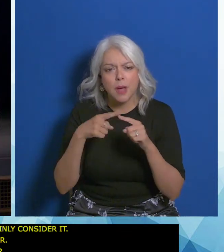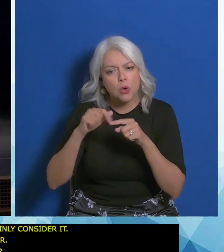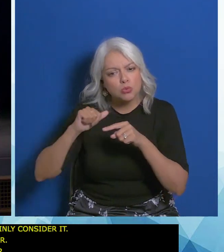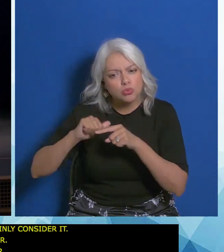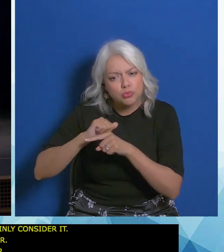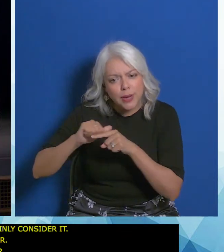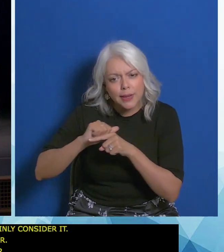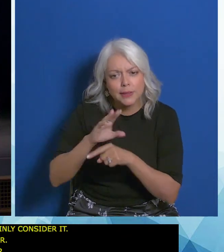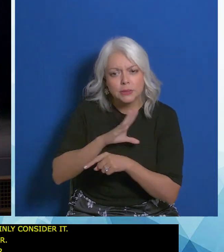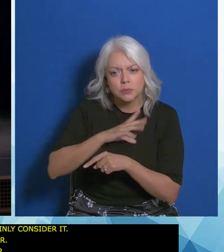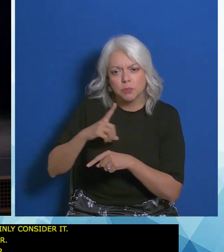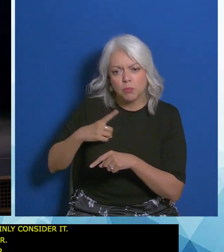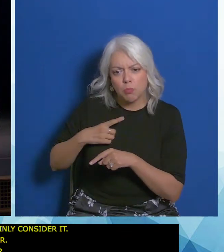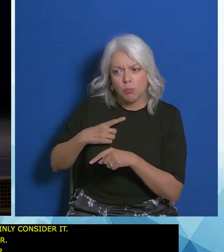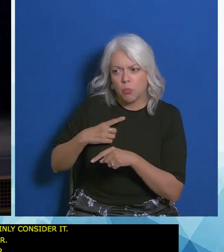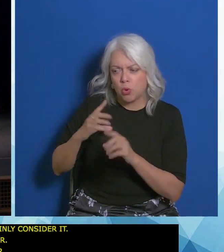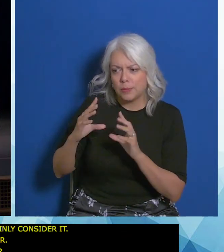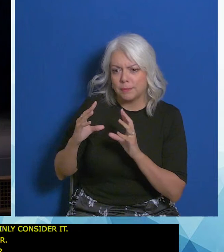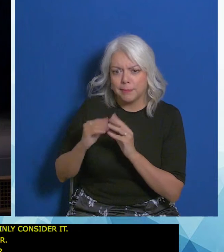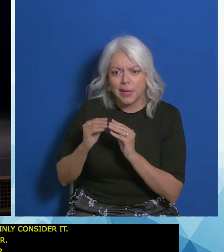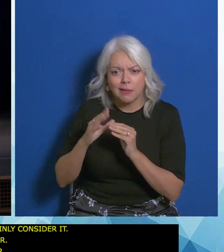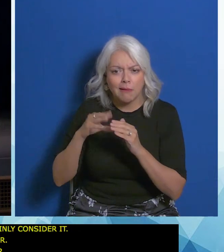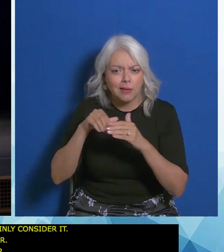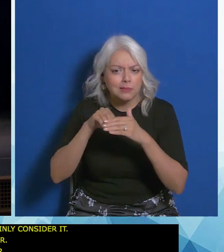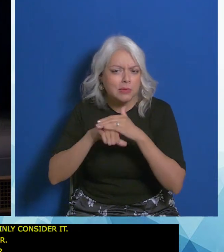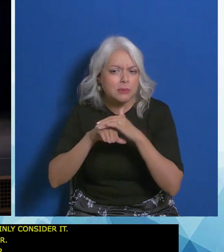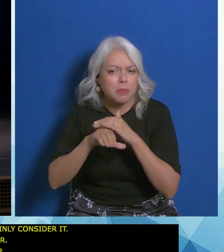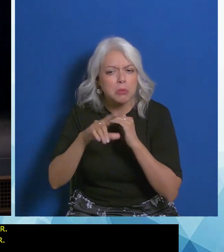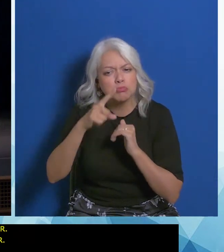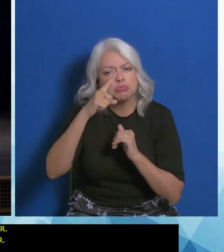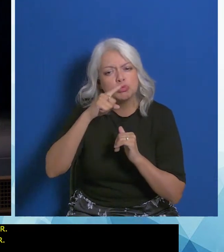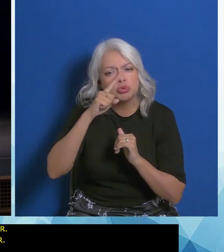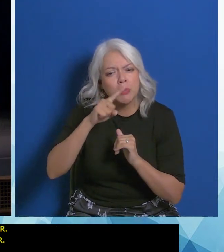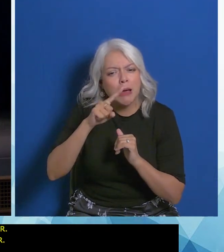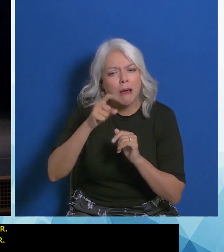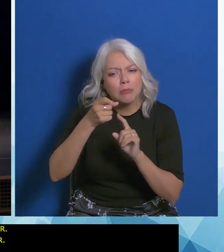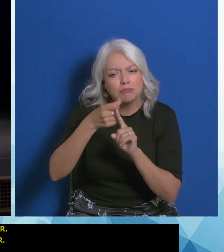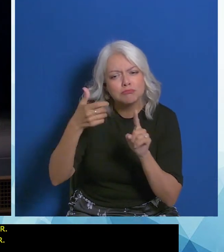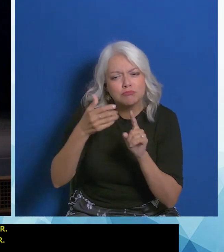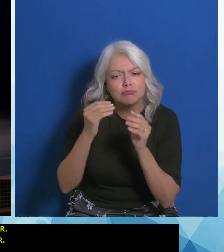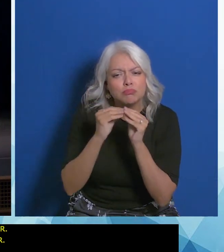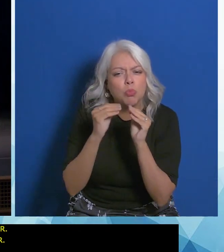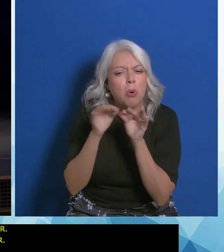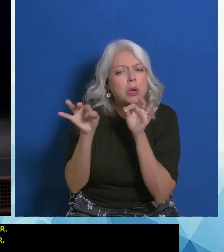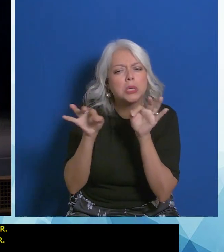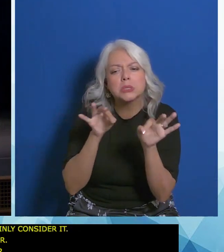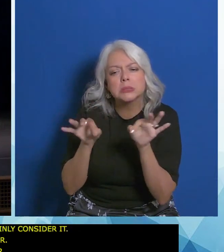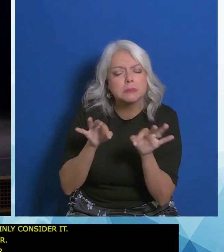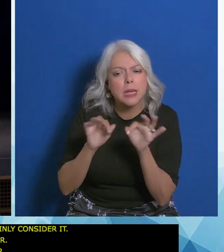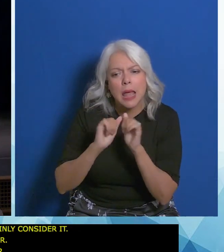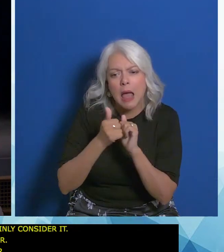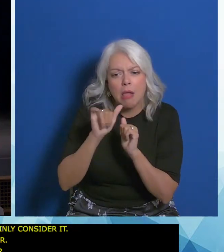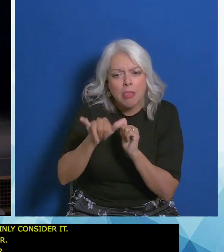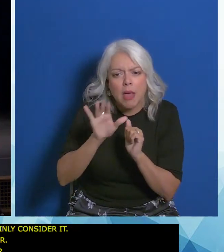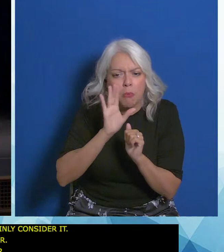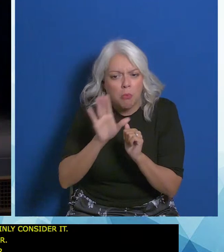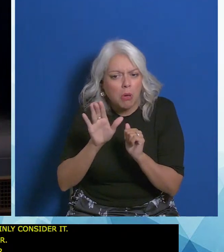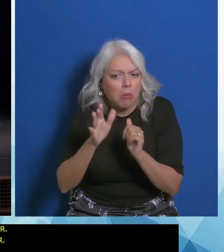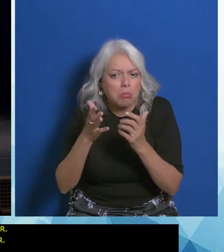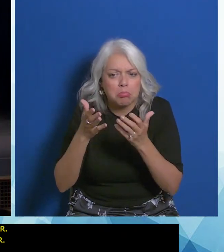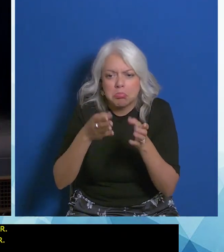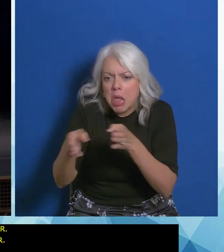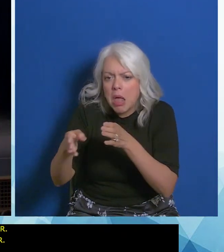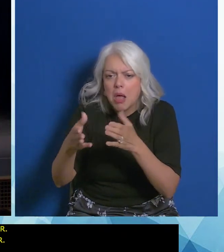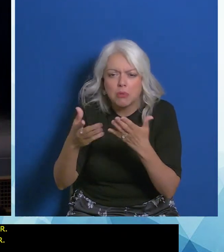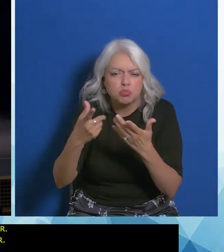trainings about board meetings and accessibility. Could you reiterate that a bit and just explain how that would work or what the plan